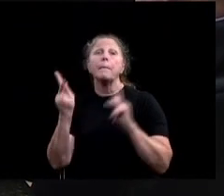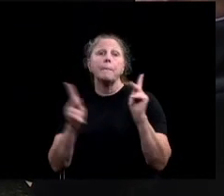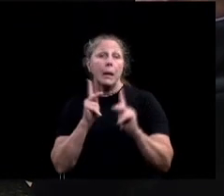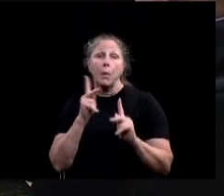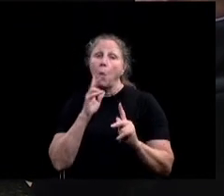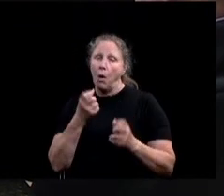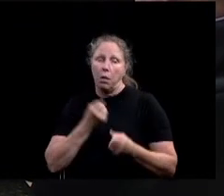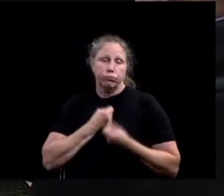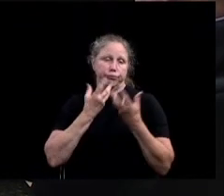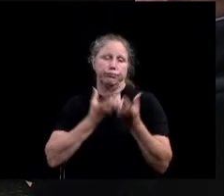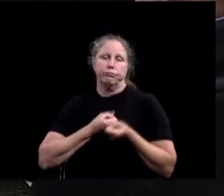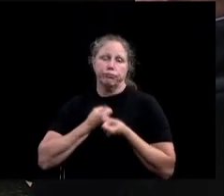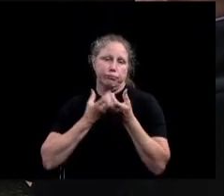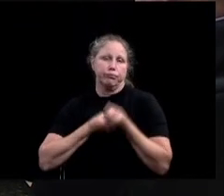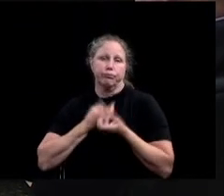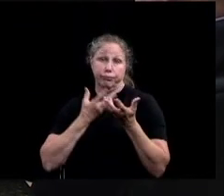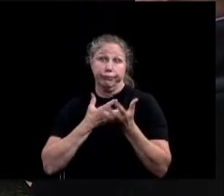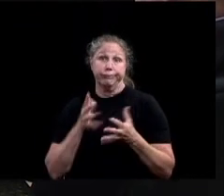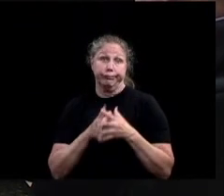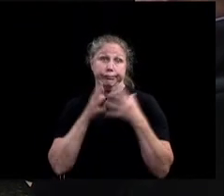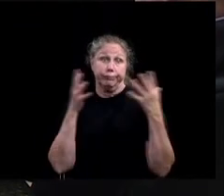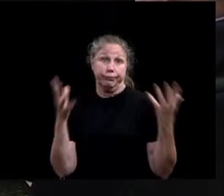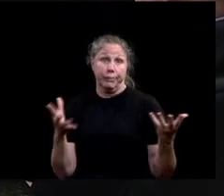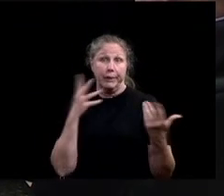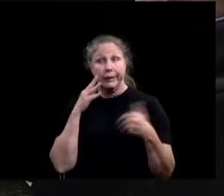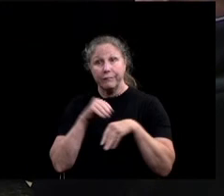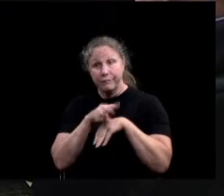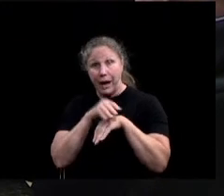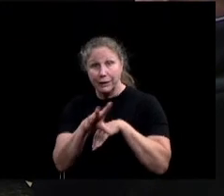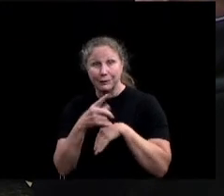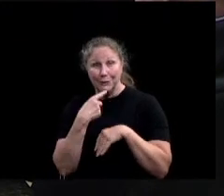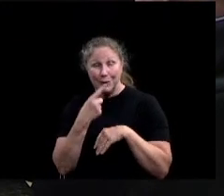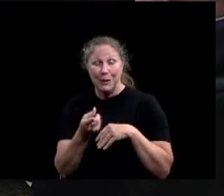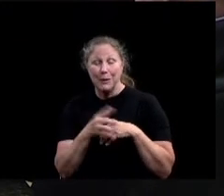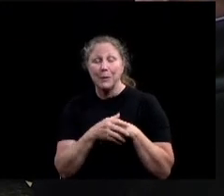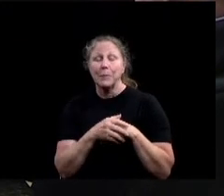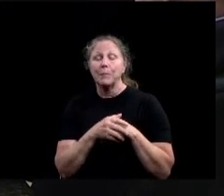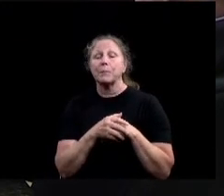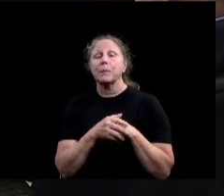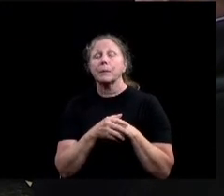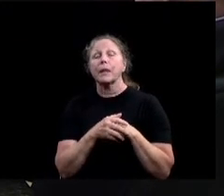the police department. And interestingly, one of the biggest